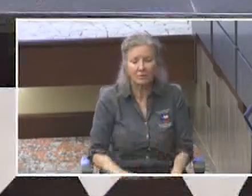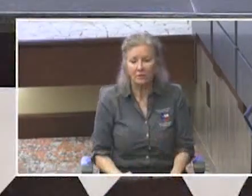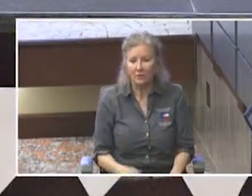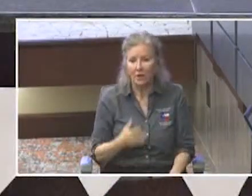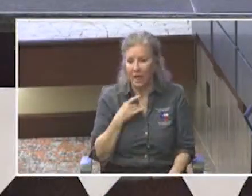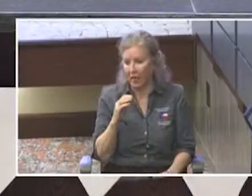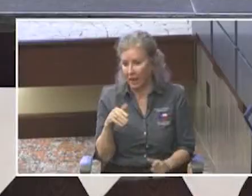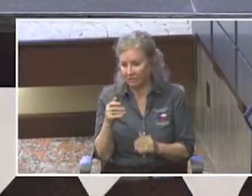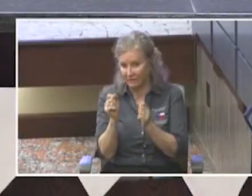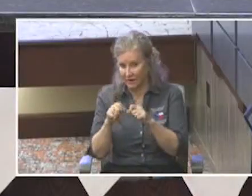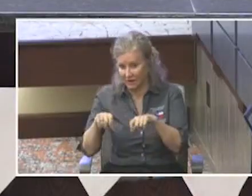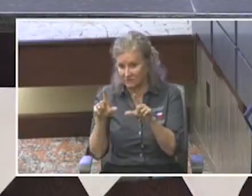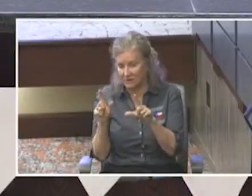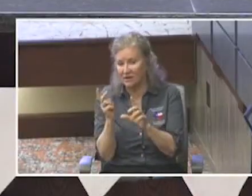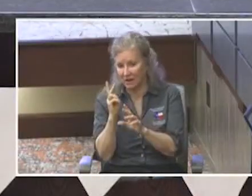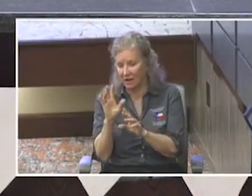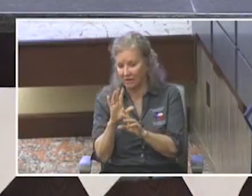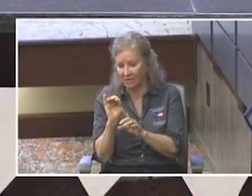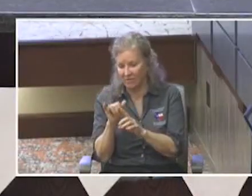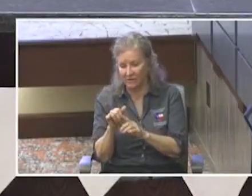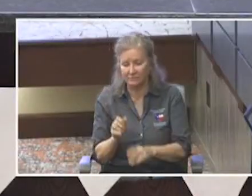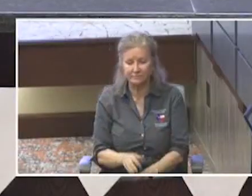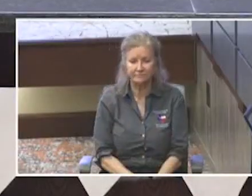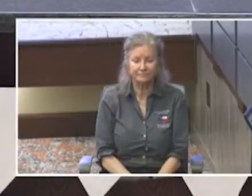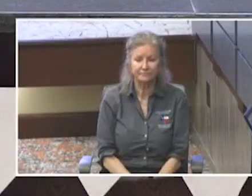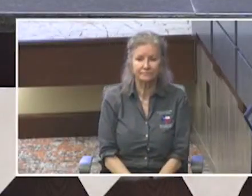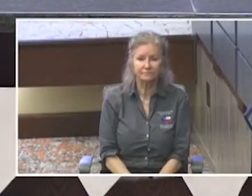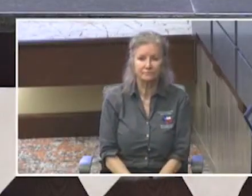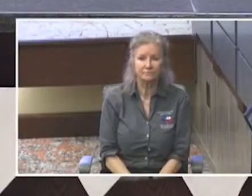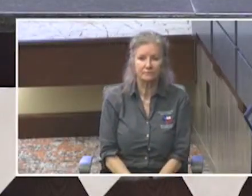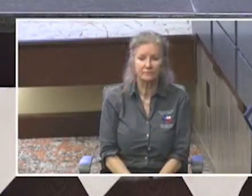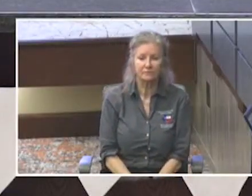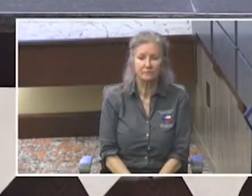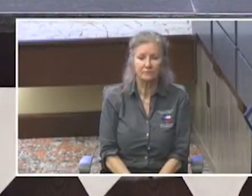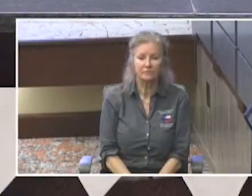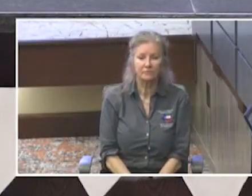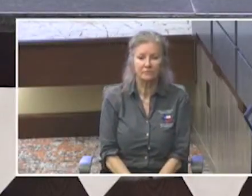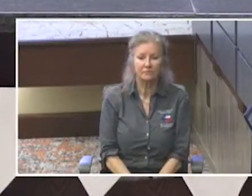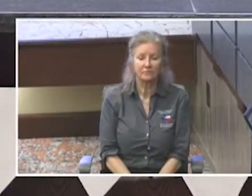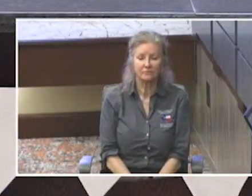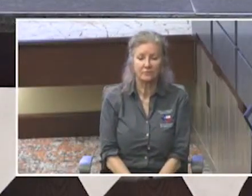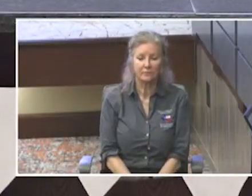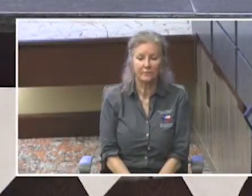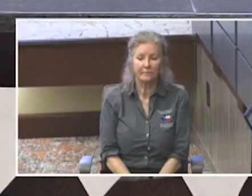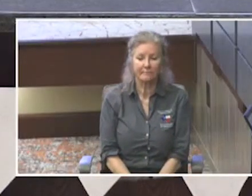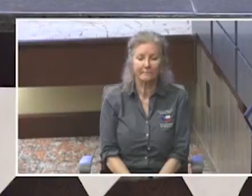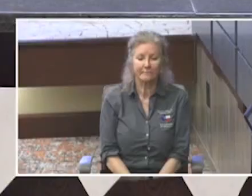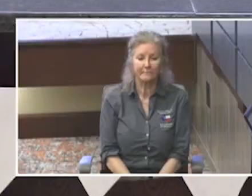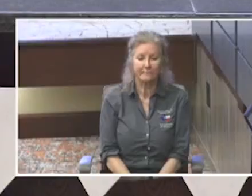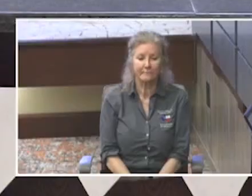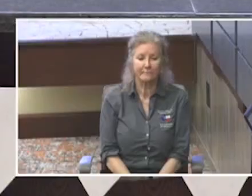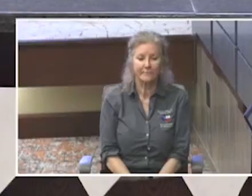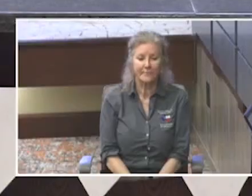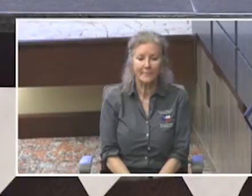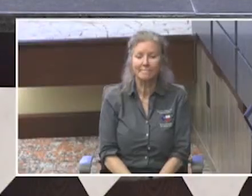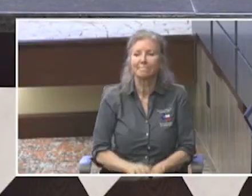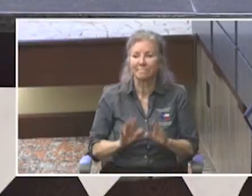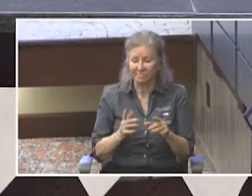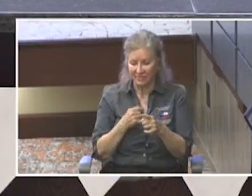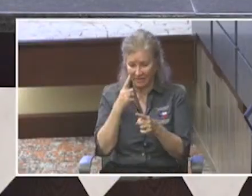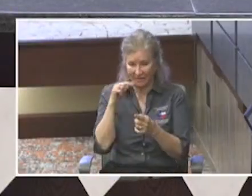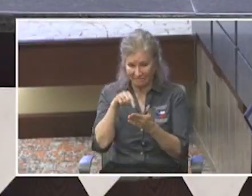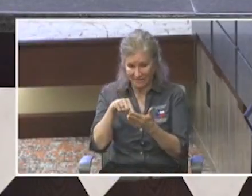because we're showing we're basically right on top of where we should be. This one just kind of isn't as accurate as the next